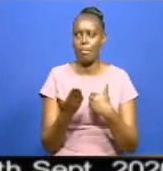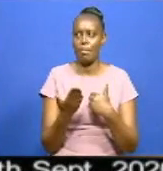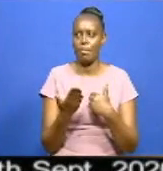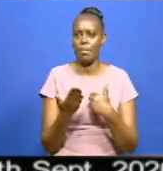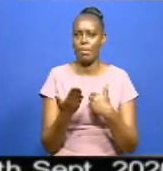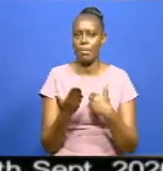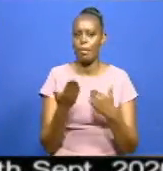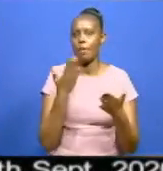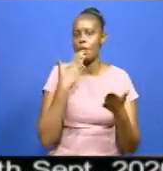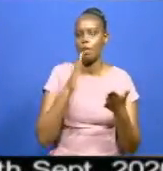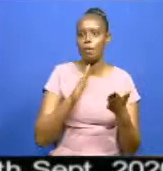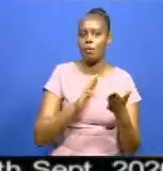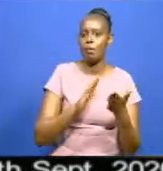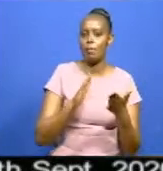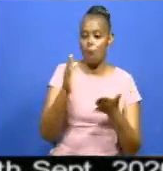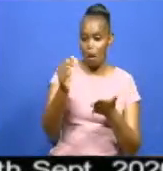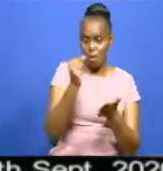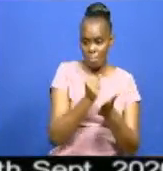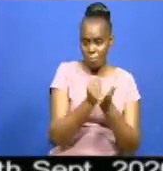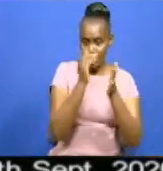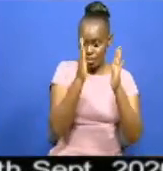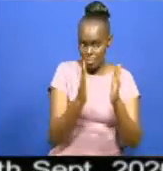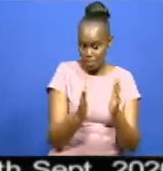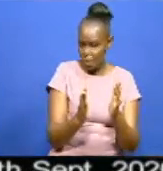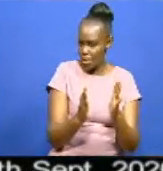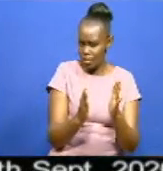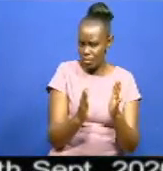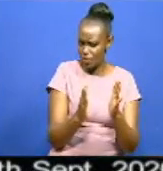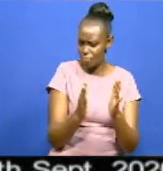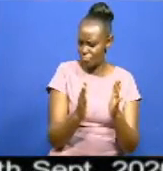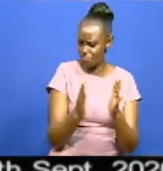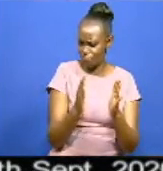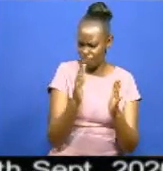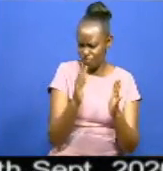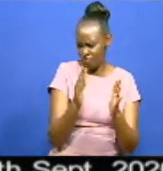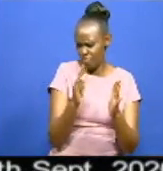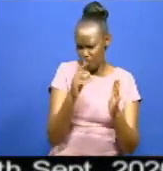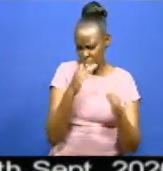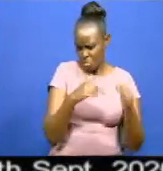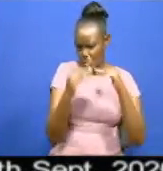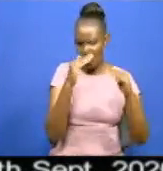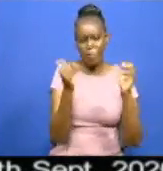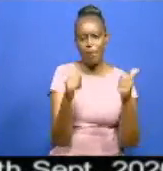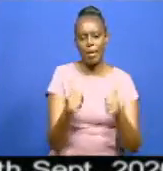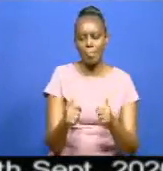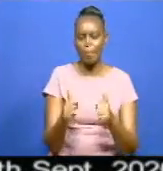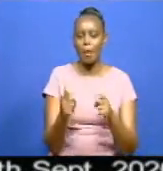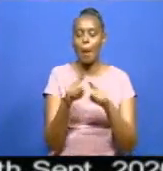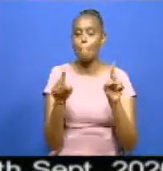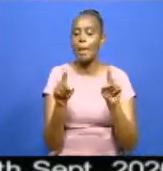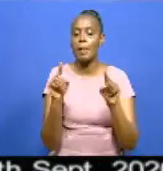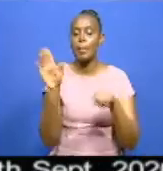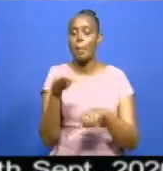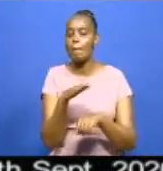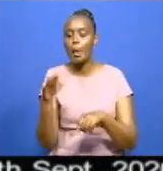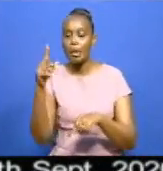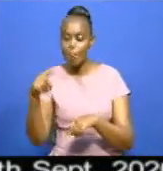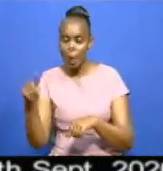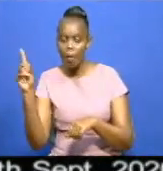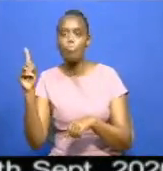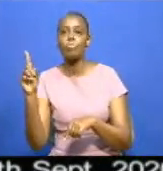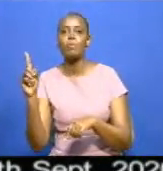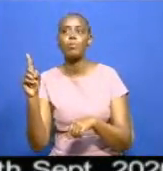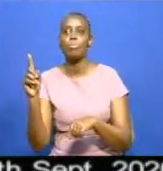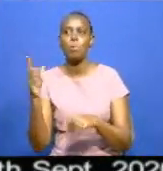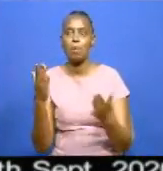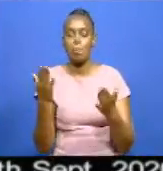a nominee does not fit the bill. But eventually, this House ends up approving. And we